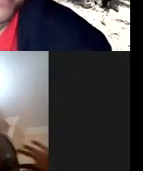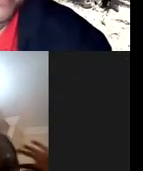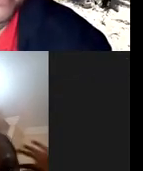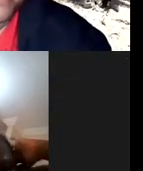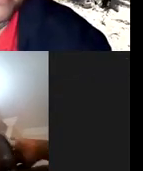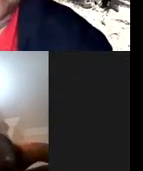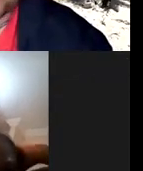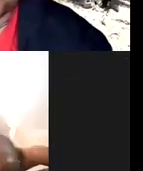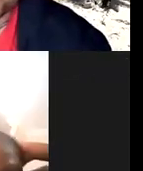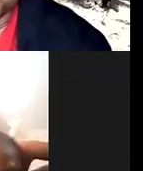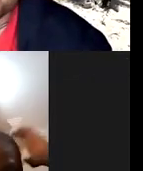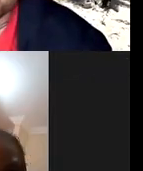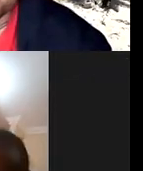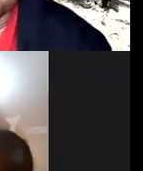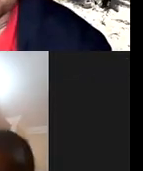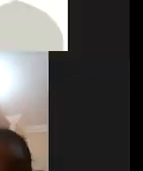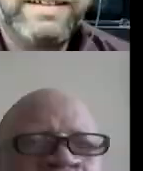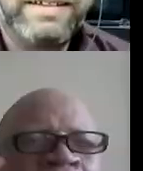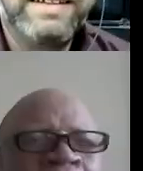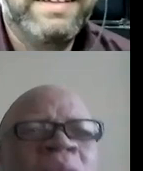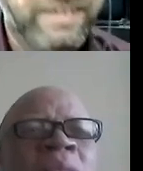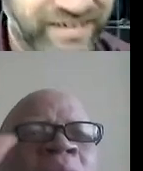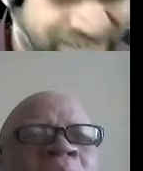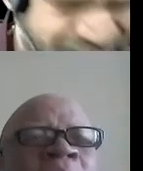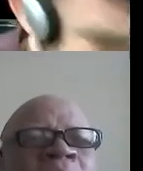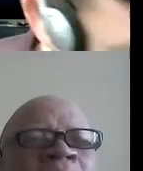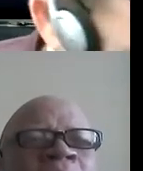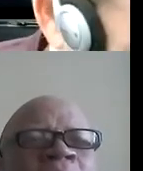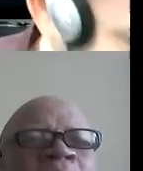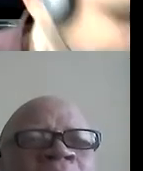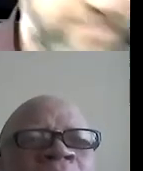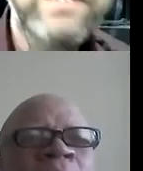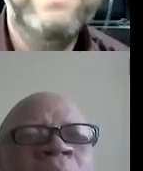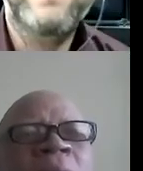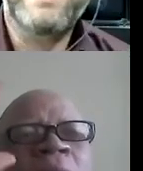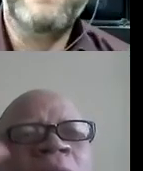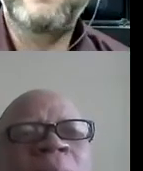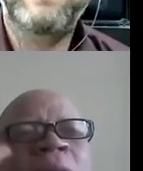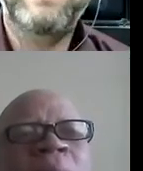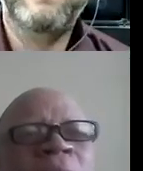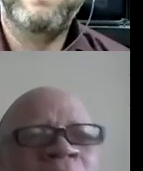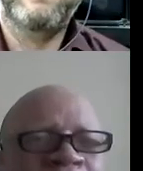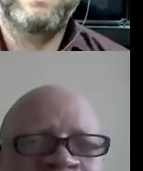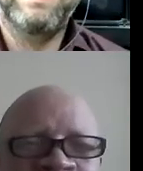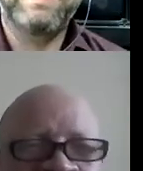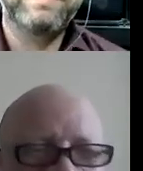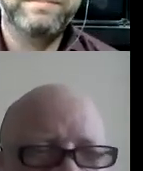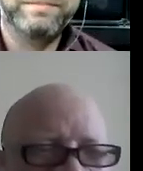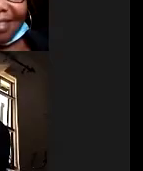Thank you very much. Been good to have you all on board, and we'll see you again next week. Bye-bye. Thank you. Bye-bye. Bye.